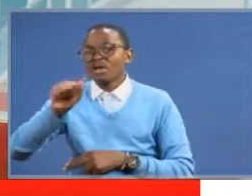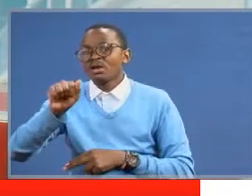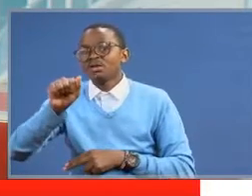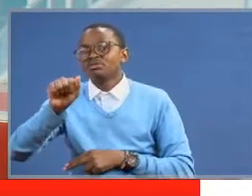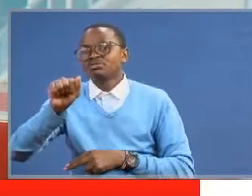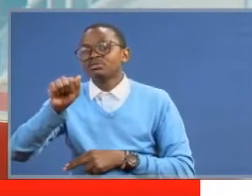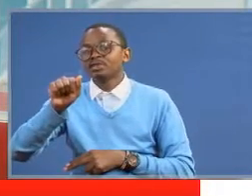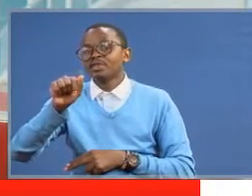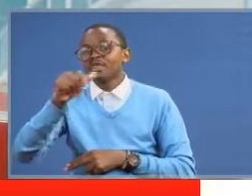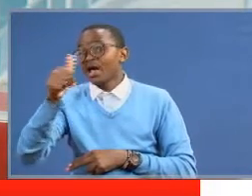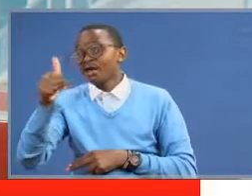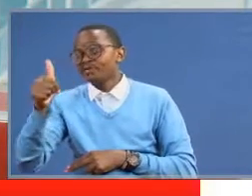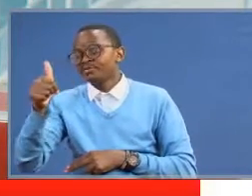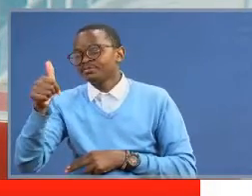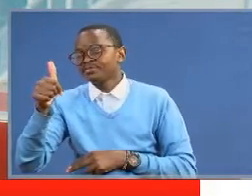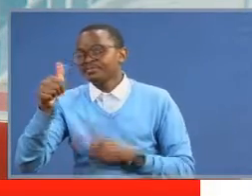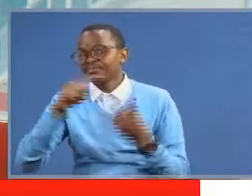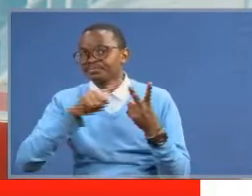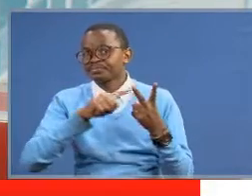was called...